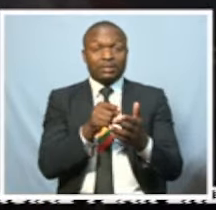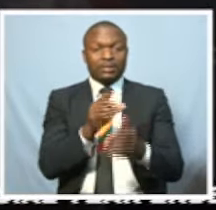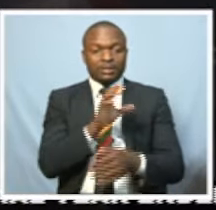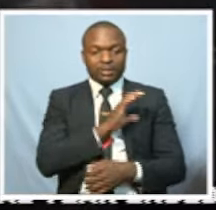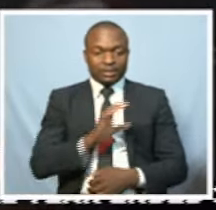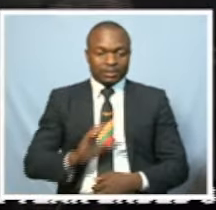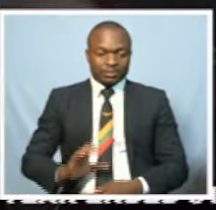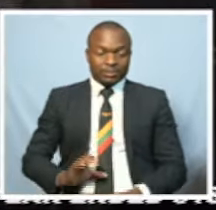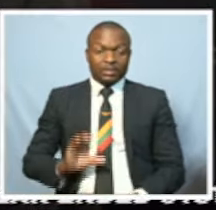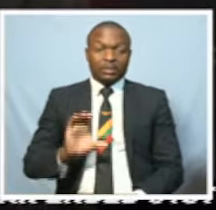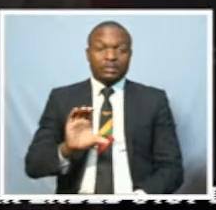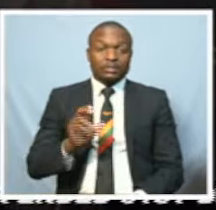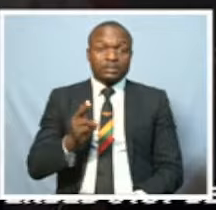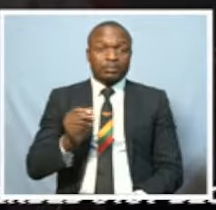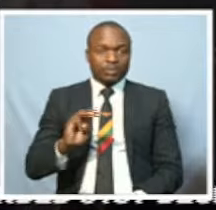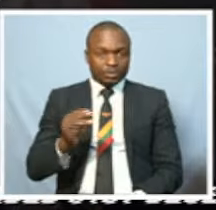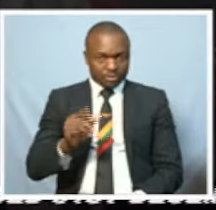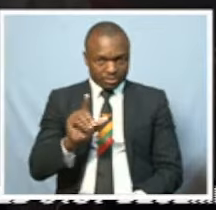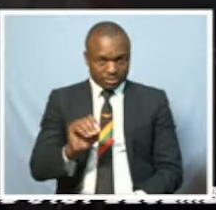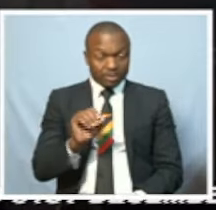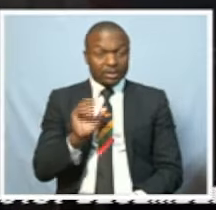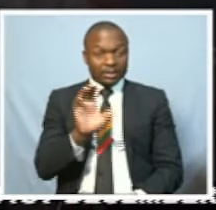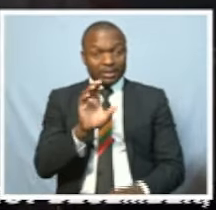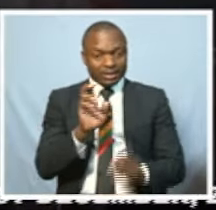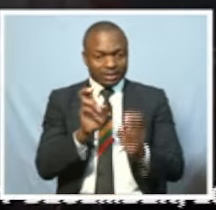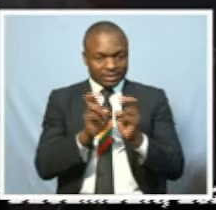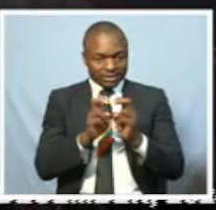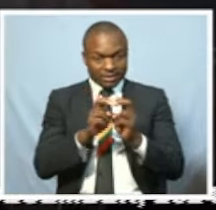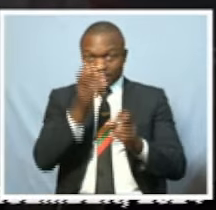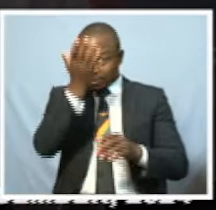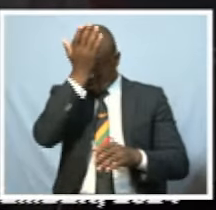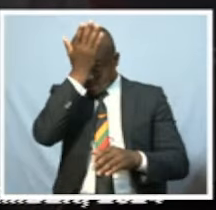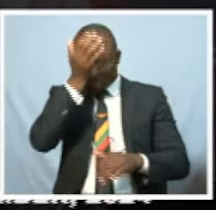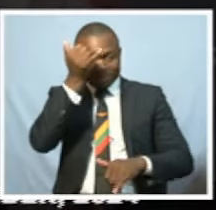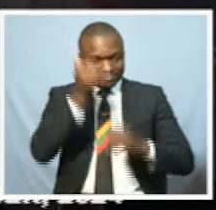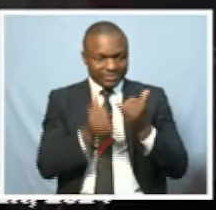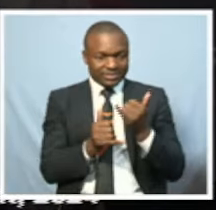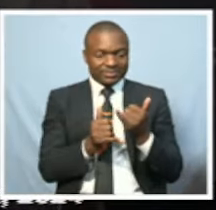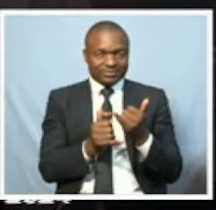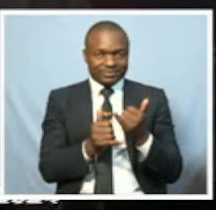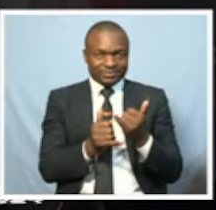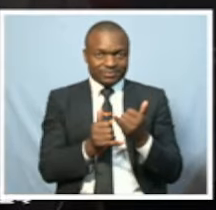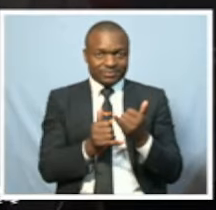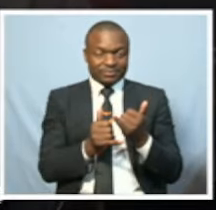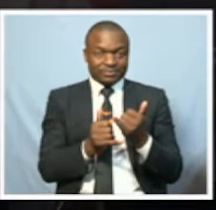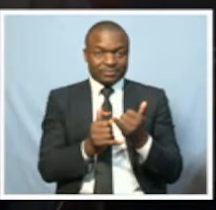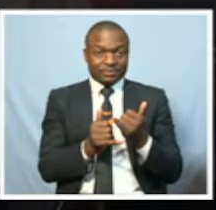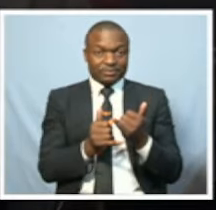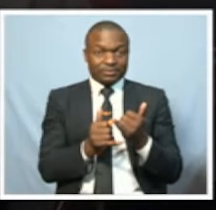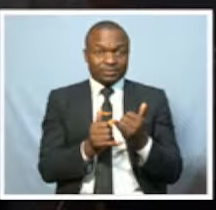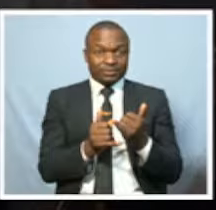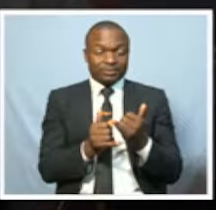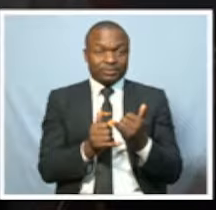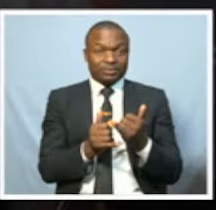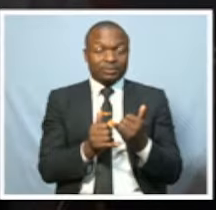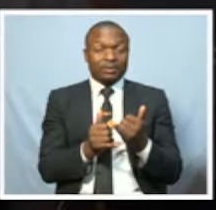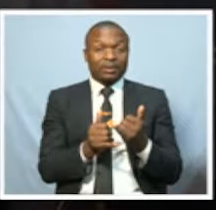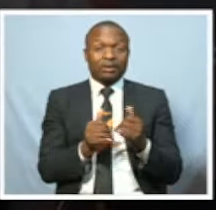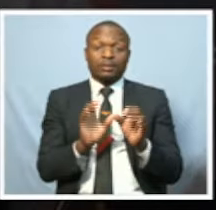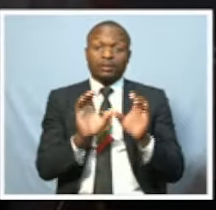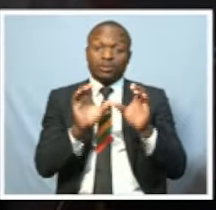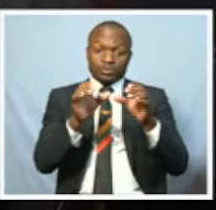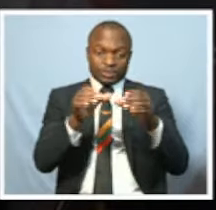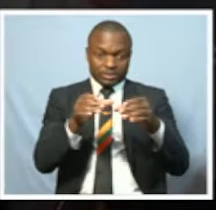Chambray, his contract expired and the procurement committee